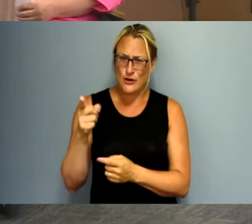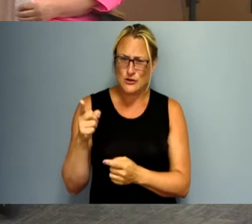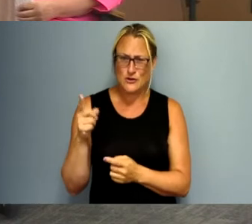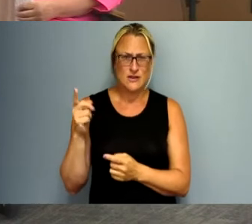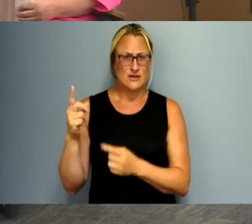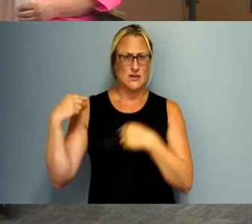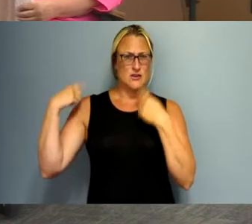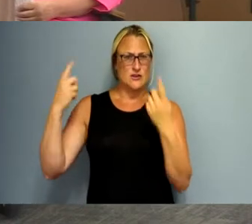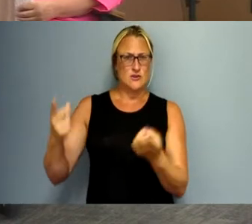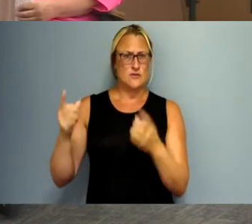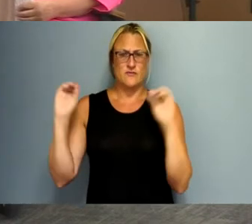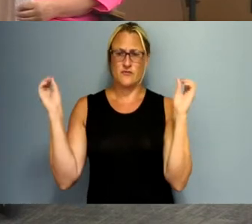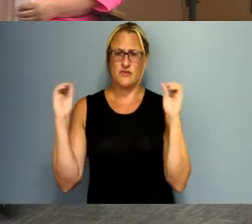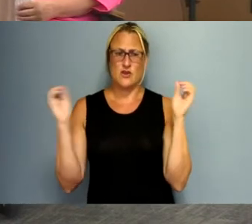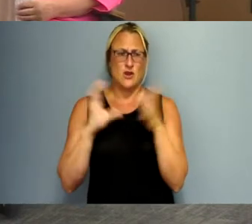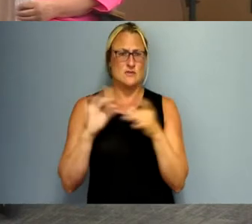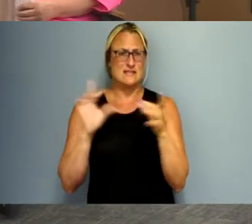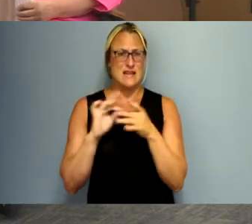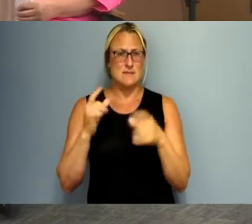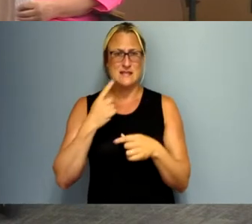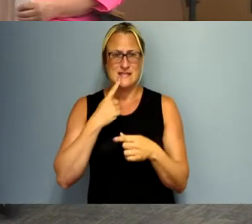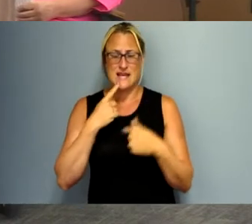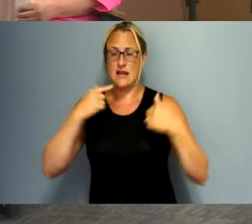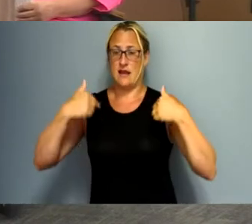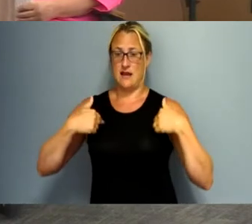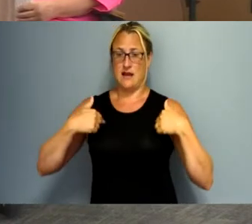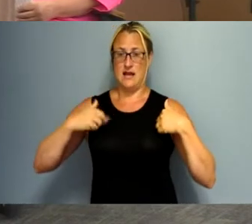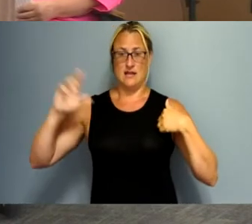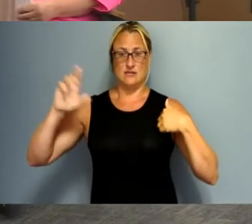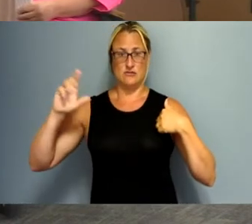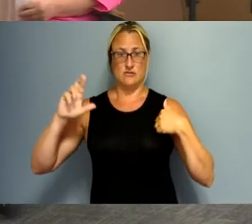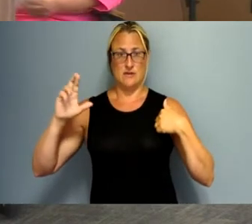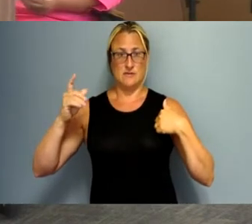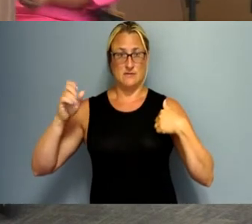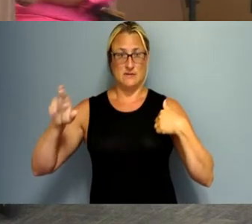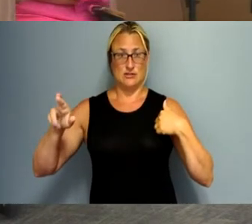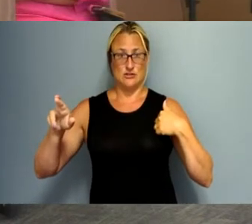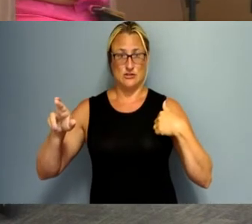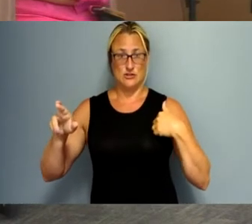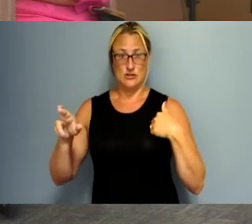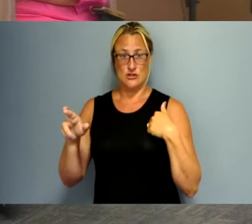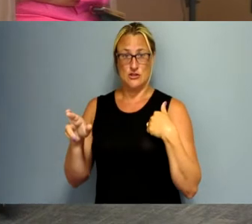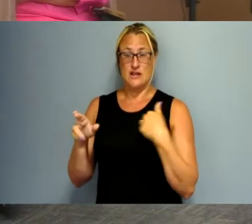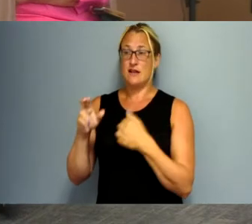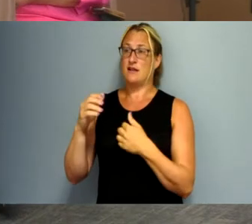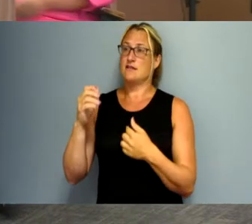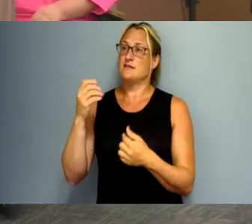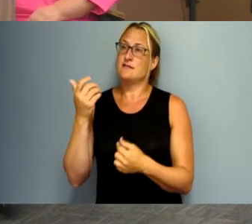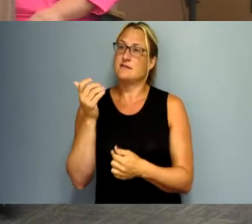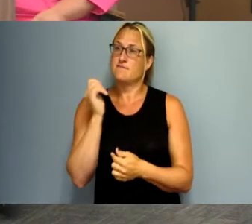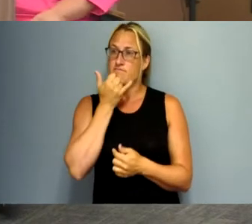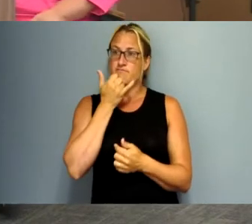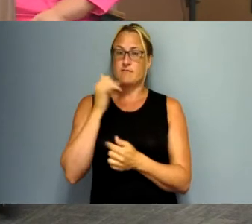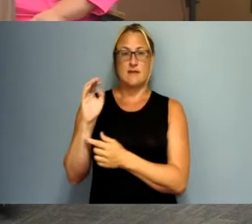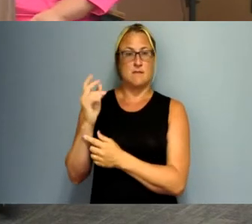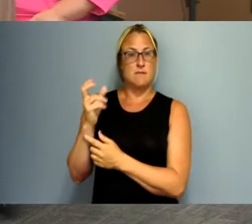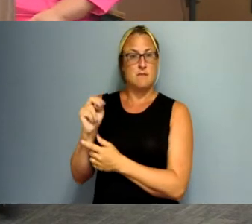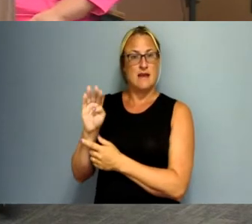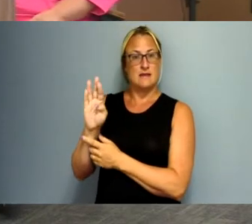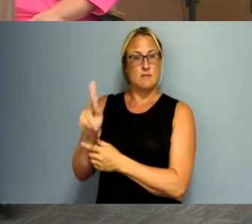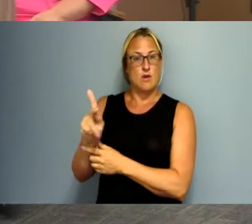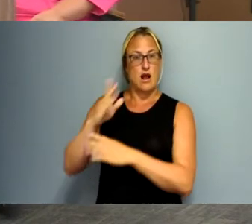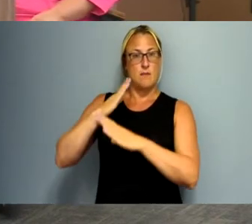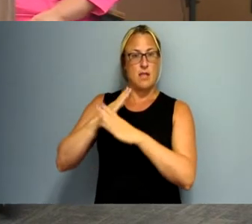statement saying, I, as the Republican commissioner, denounce Megan Brock having her phone number blocked for 18